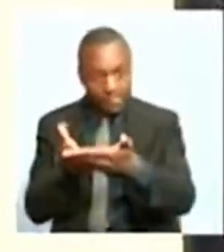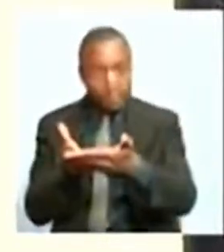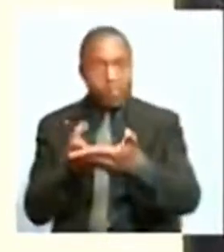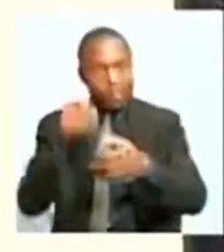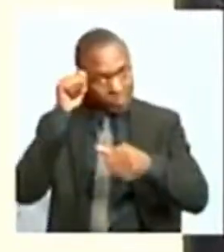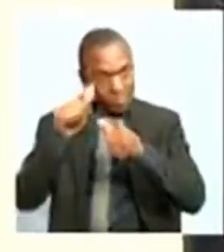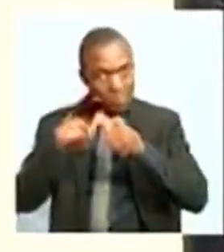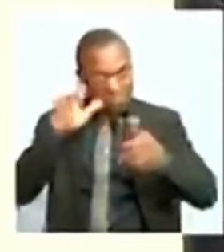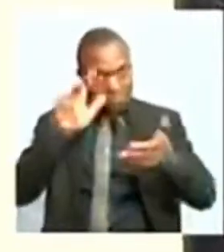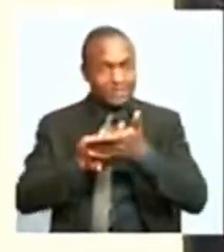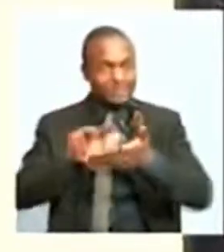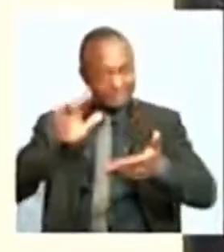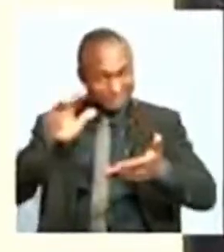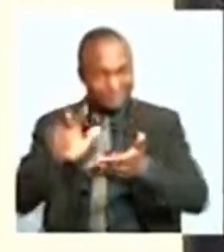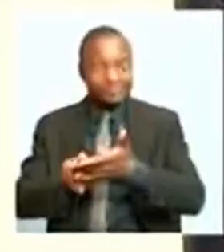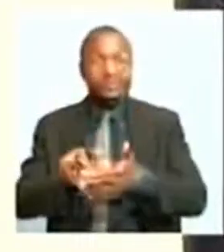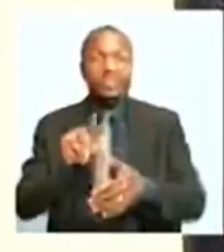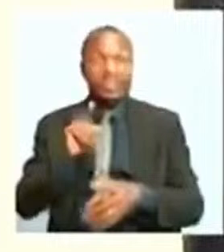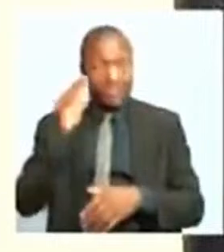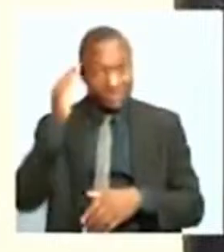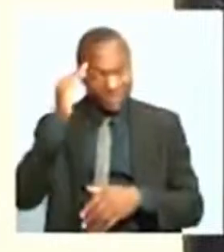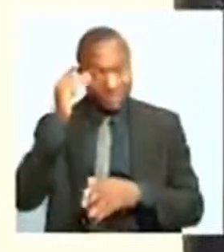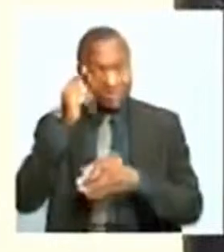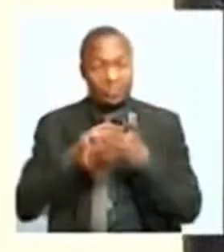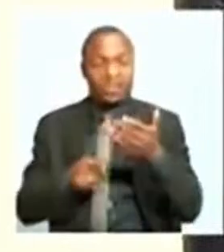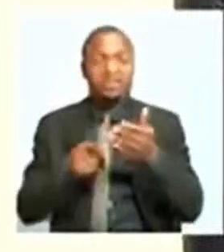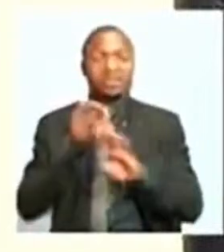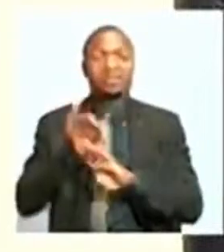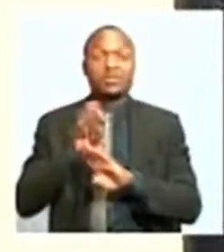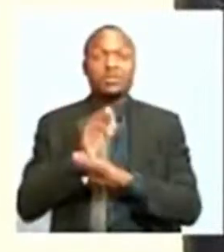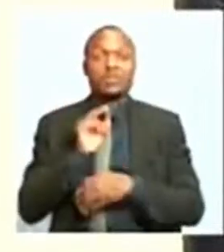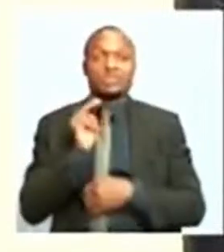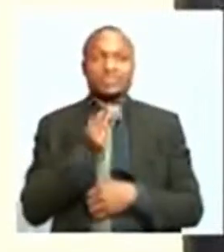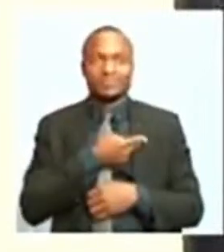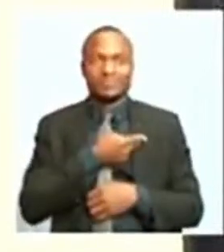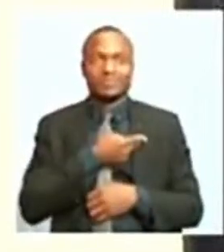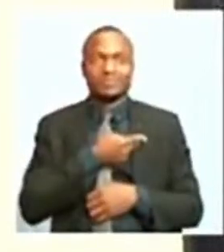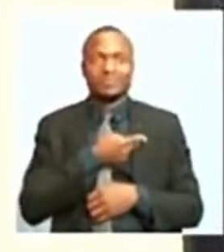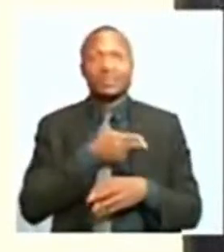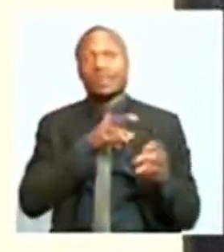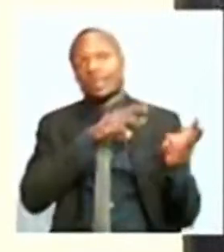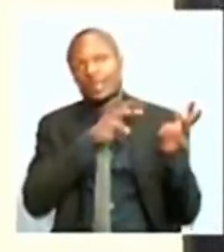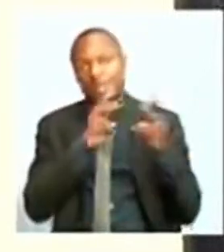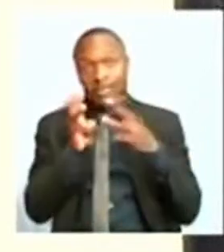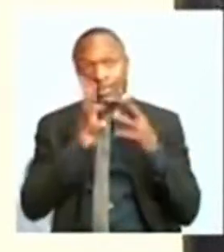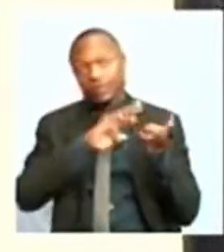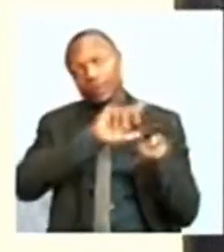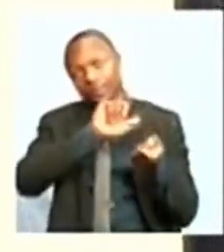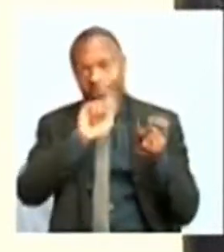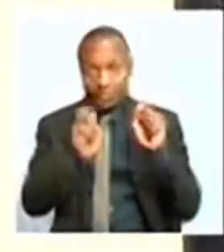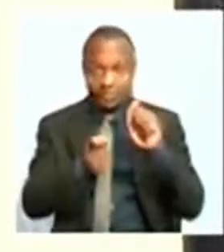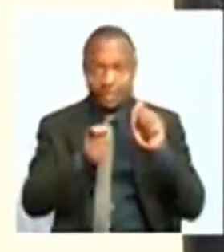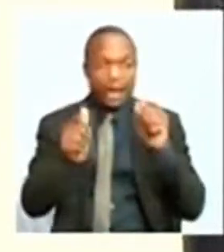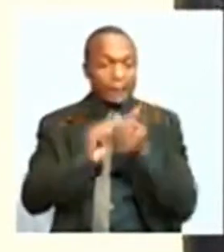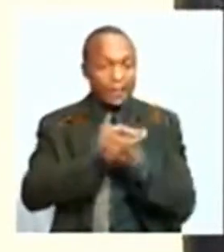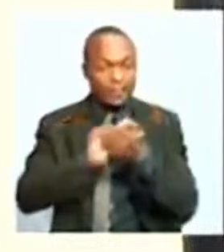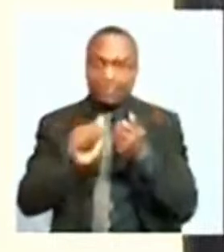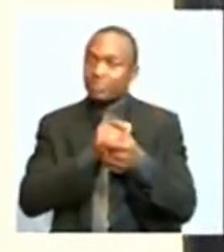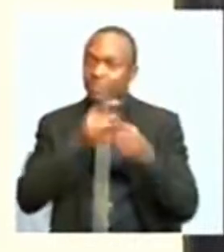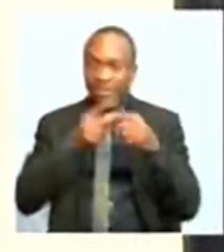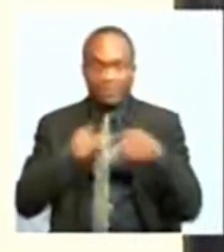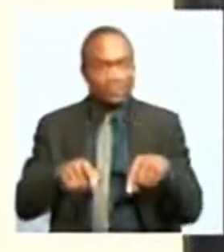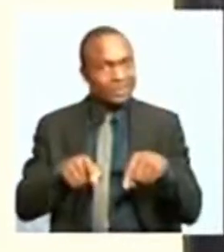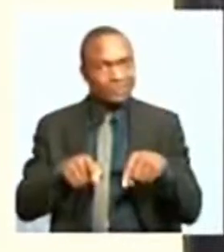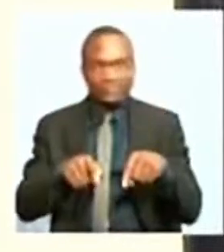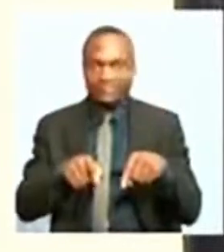treaties to be signed. You know what is before us, yeah, in terms of climate change, the disasters happening everywhere. So